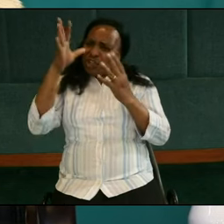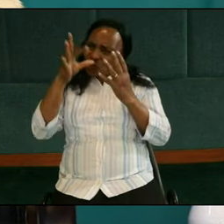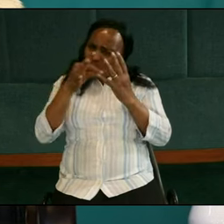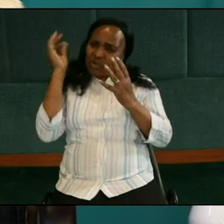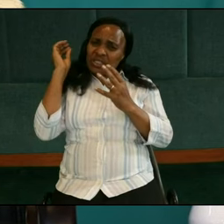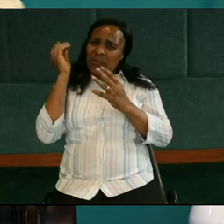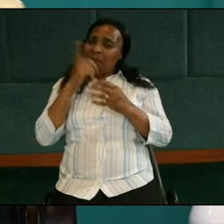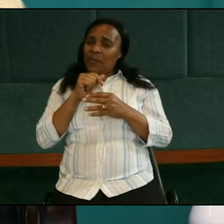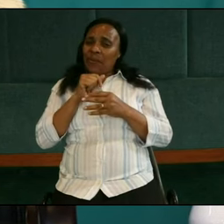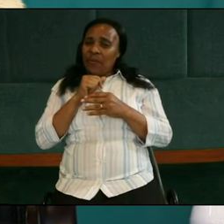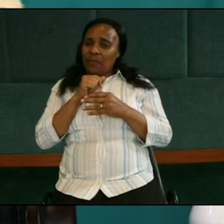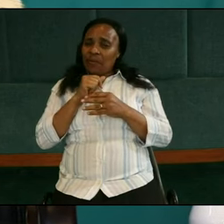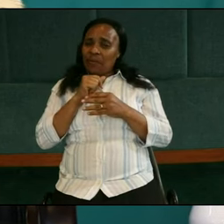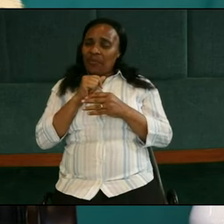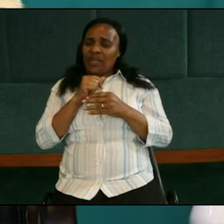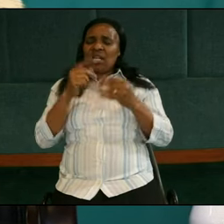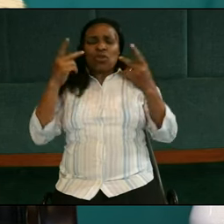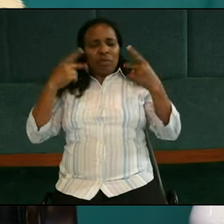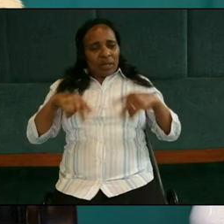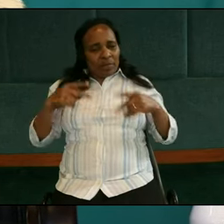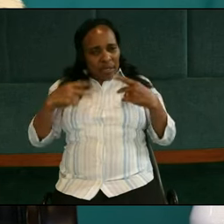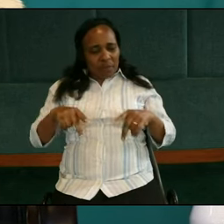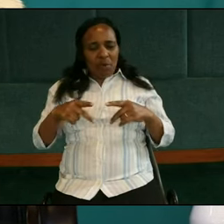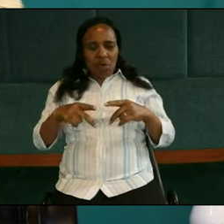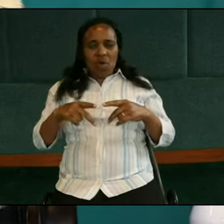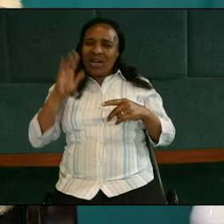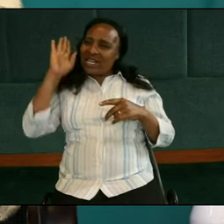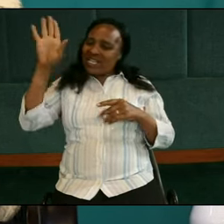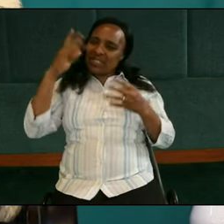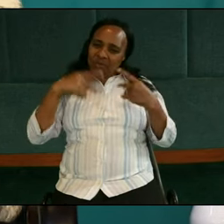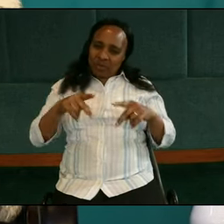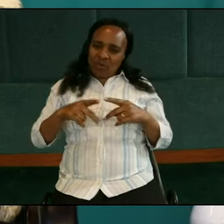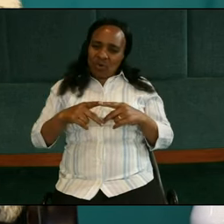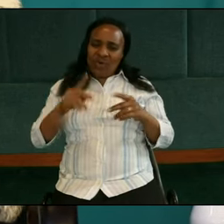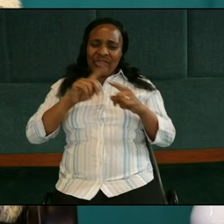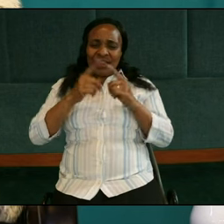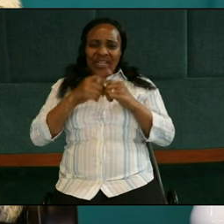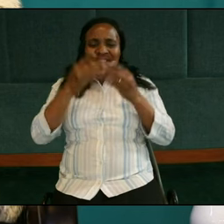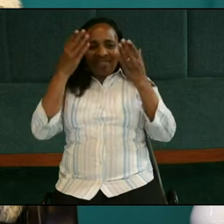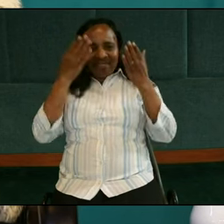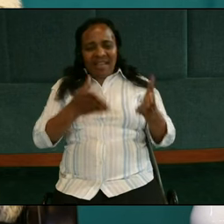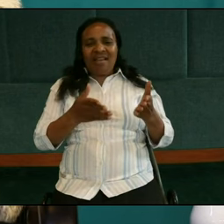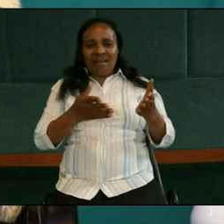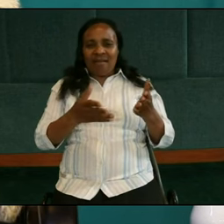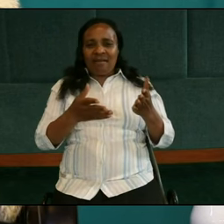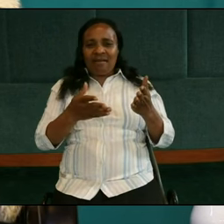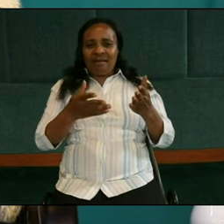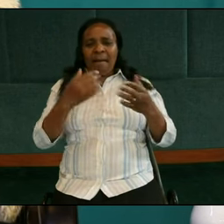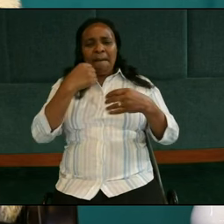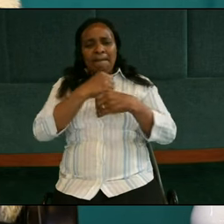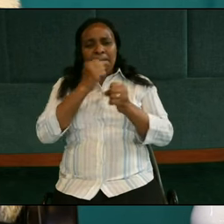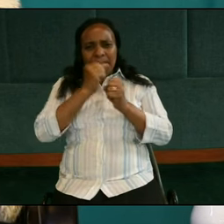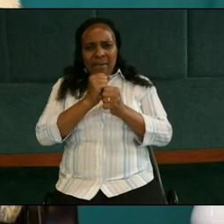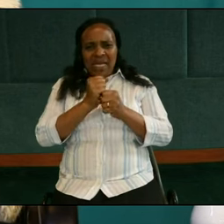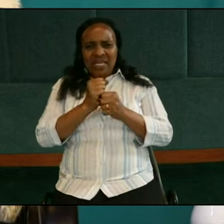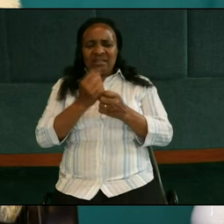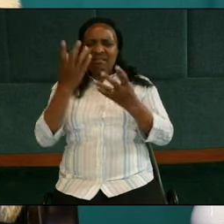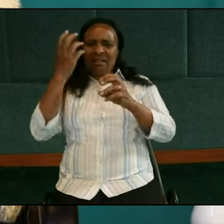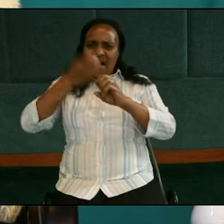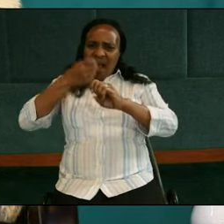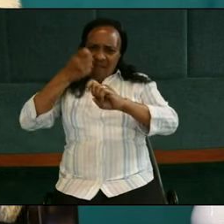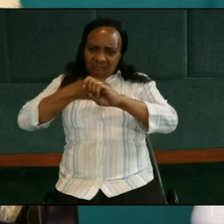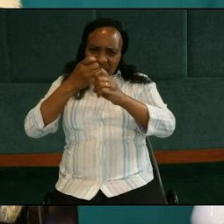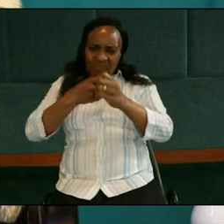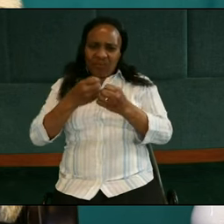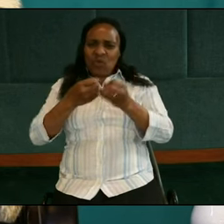chose them to be a people, mm-hmm. his people. And then they are just there and they are making calf gods, making